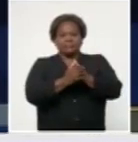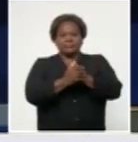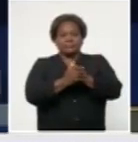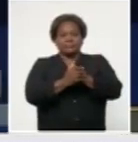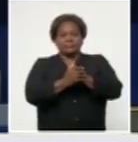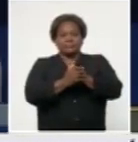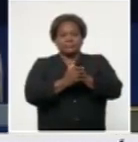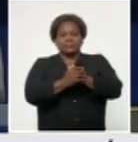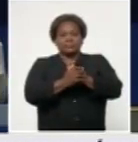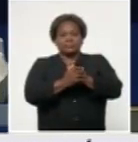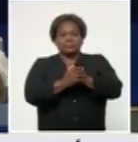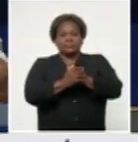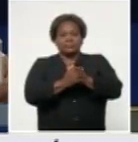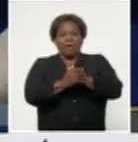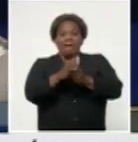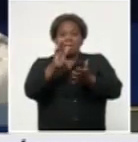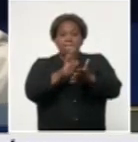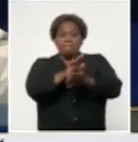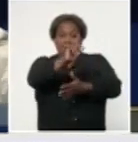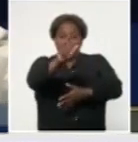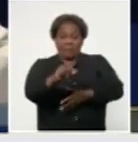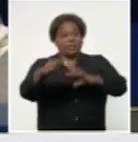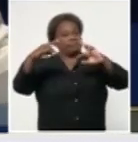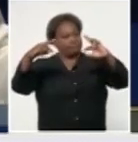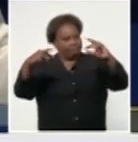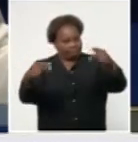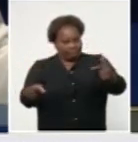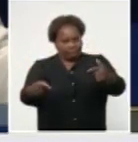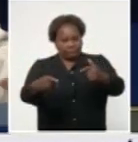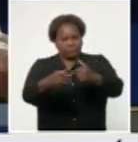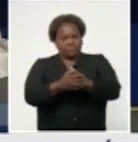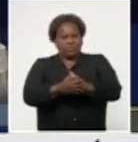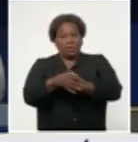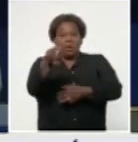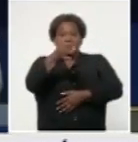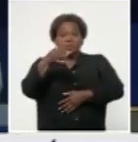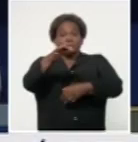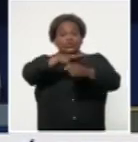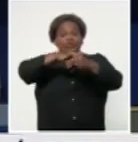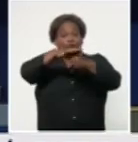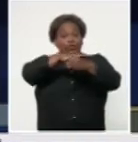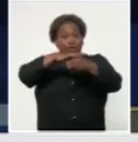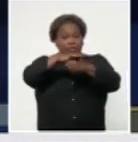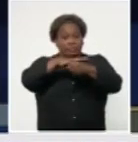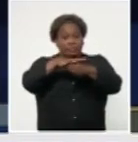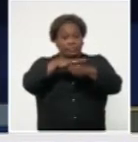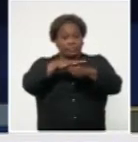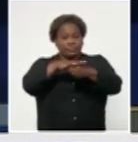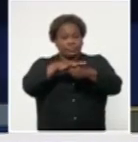of samples processed daily in this province, and it had not had